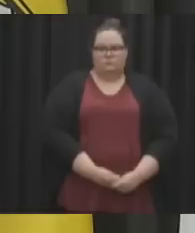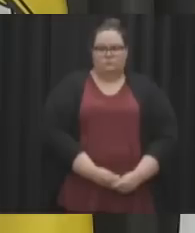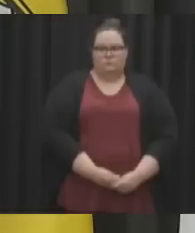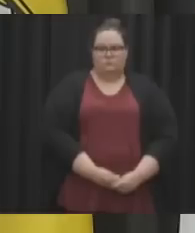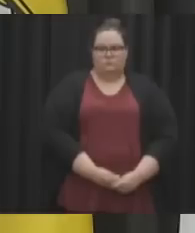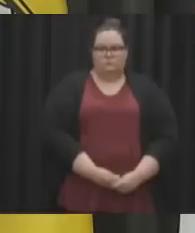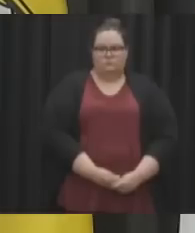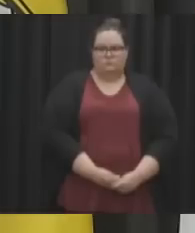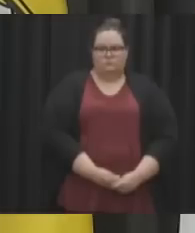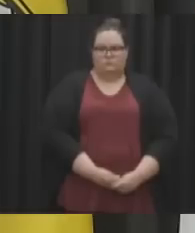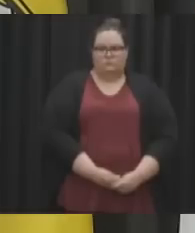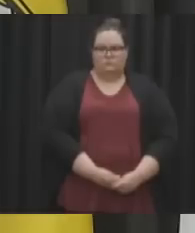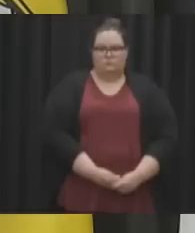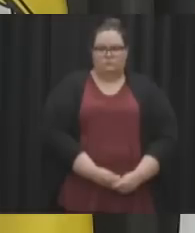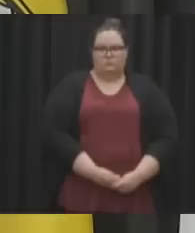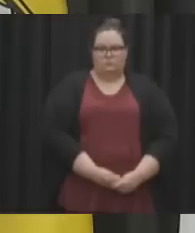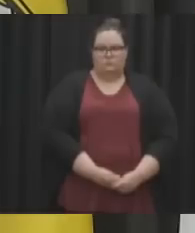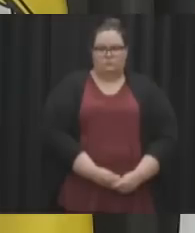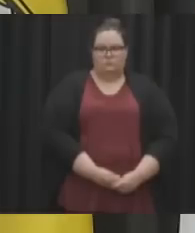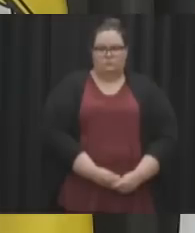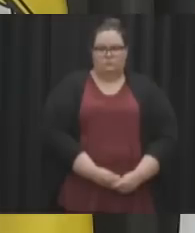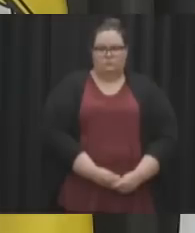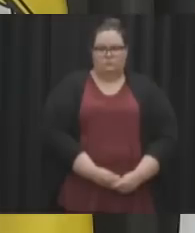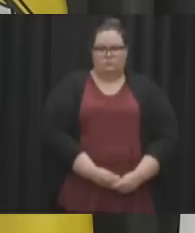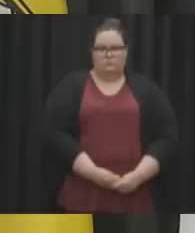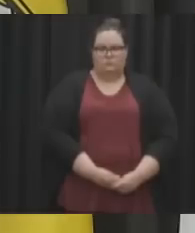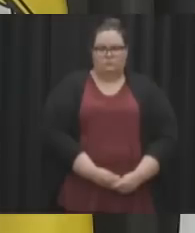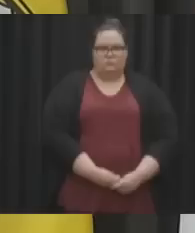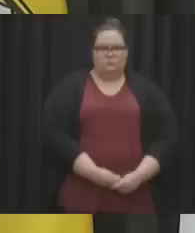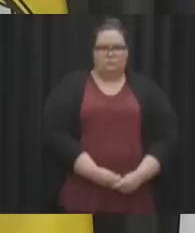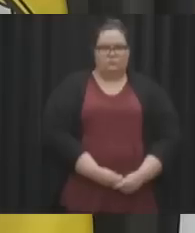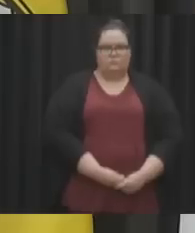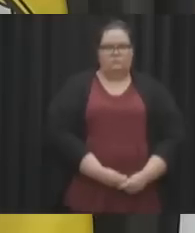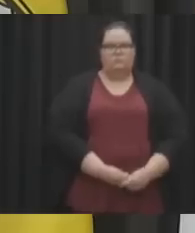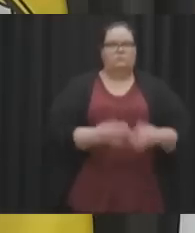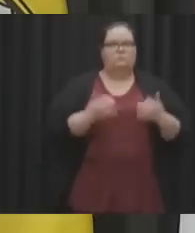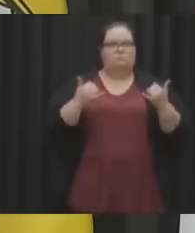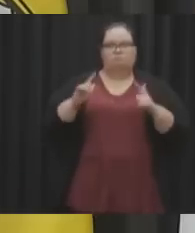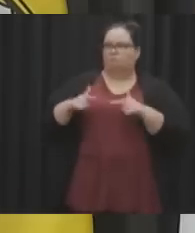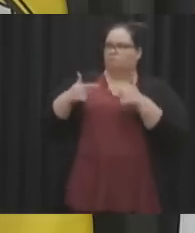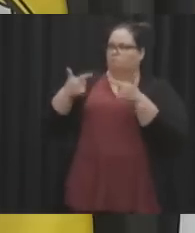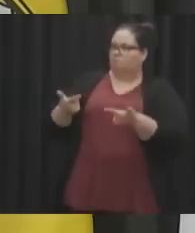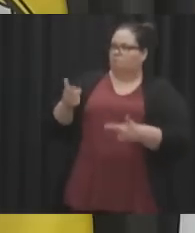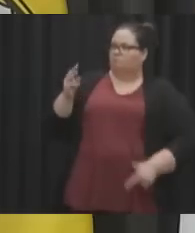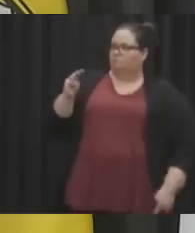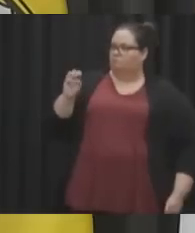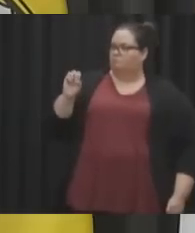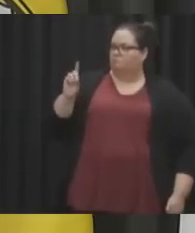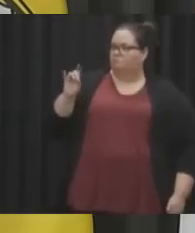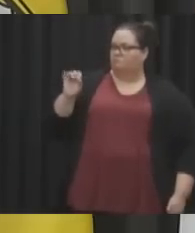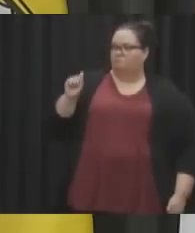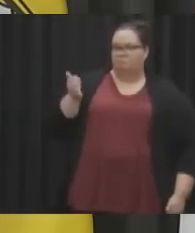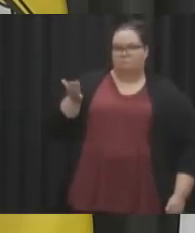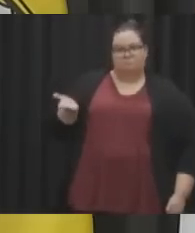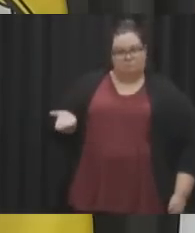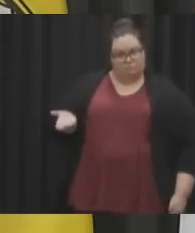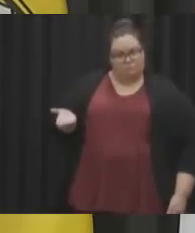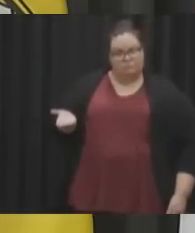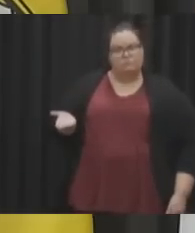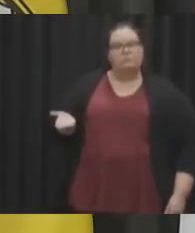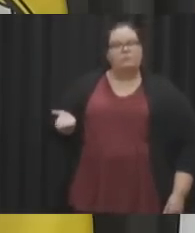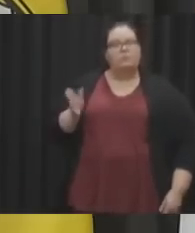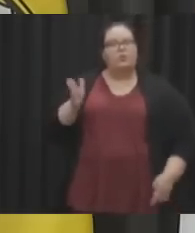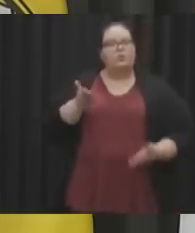Alexander, CBC. A question for Minister Cardy. How many students at each school have been asked to stay home and